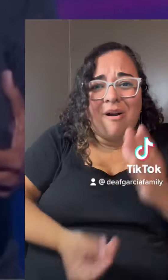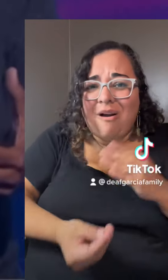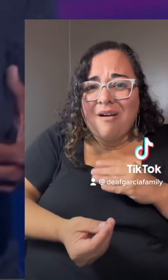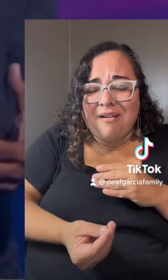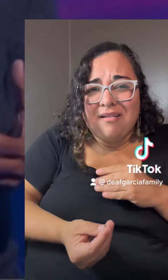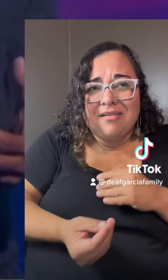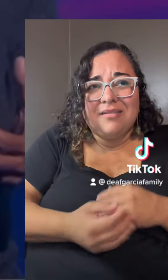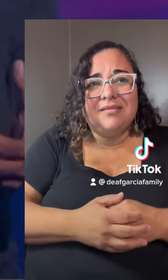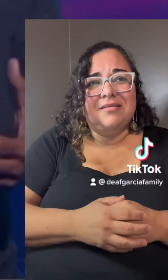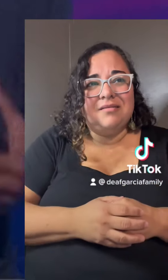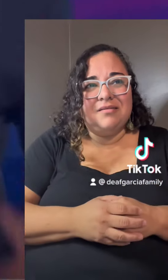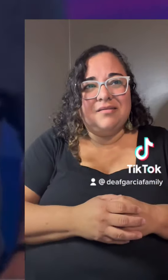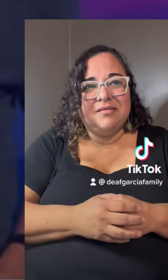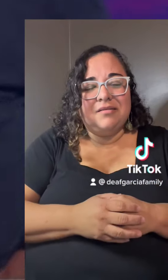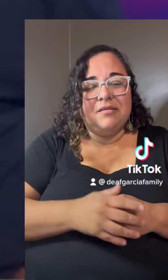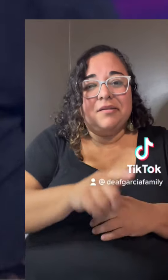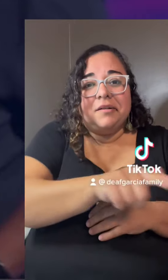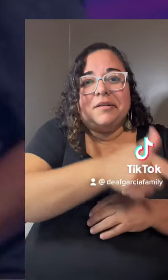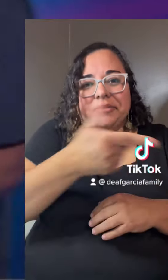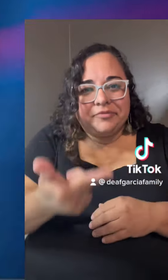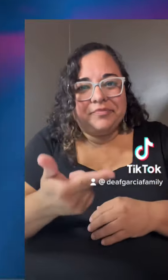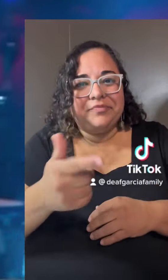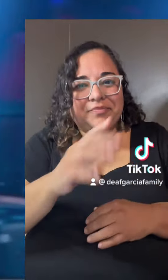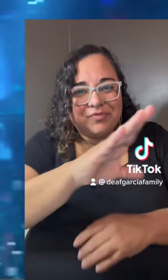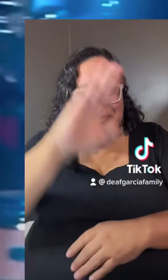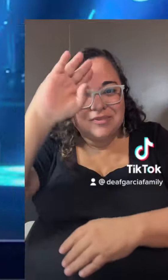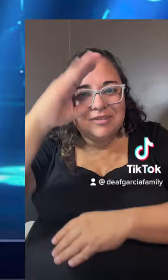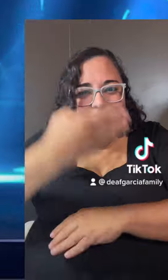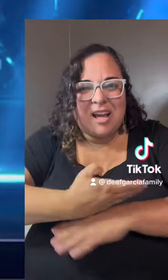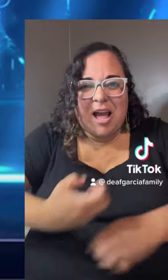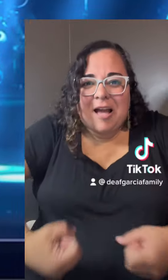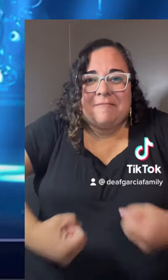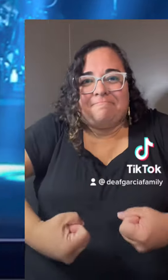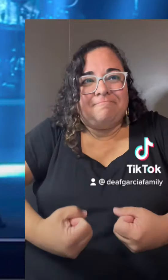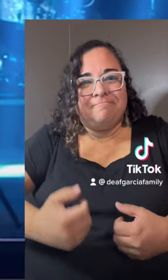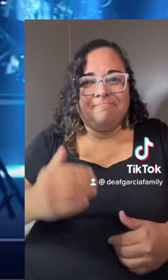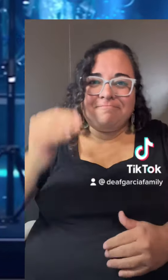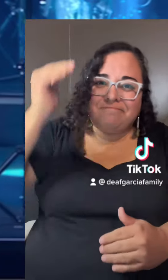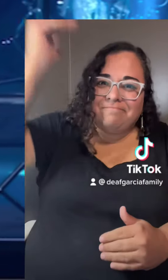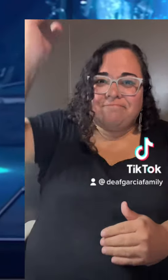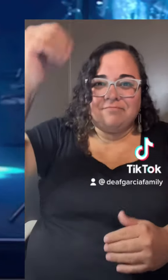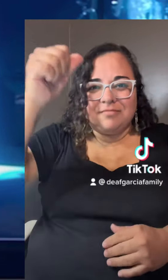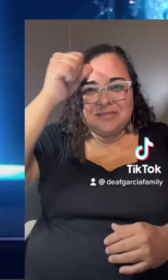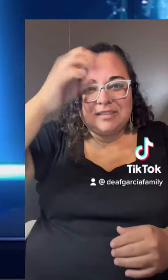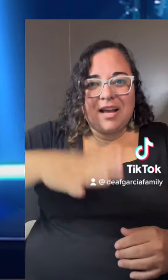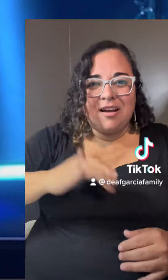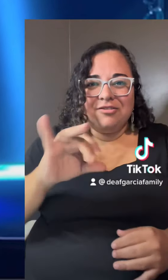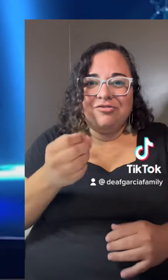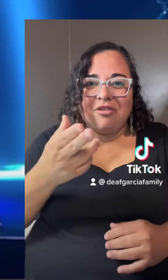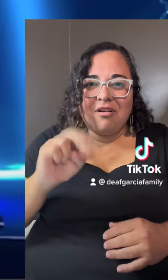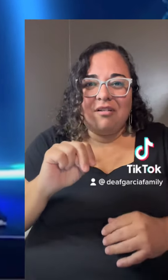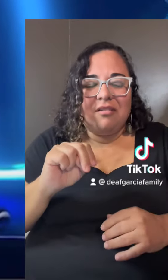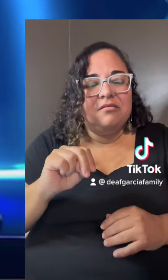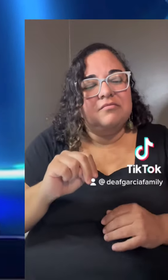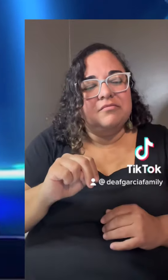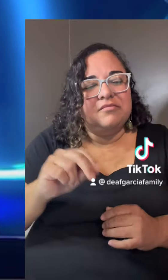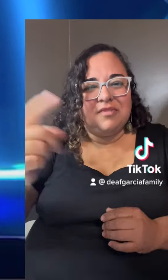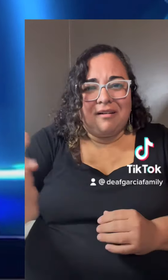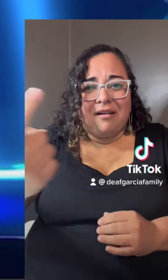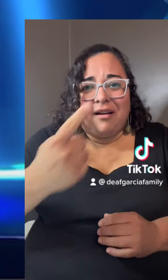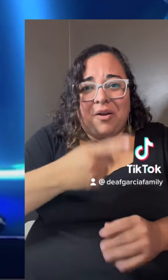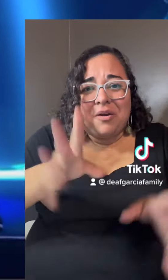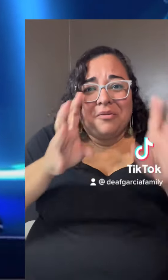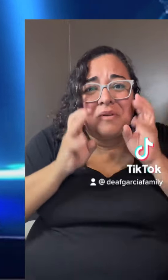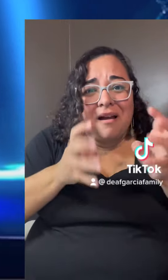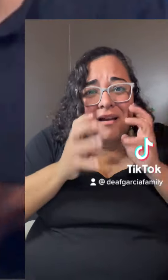gone. And then her son's big guy, John, comes up and he's crying. He